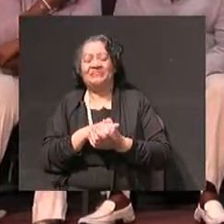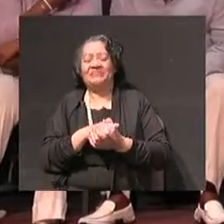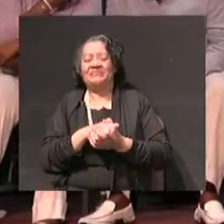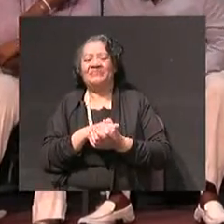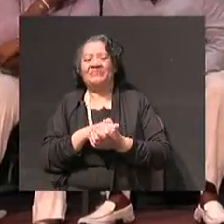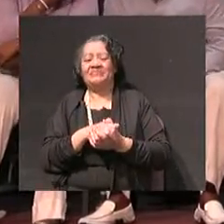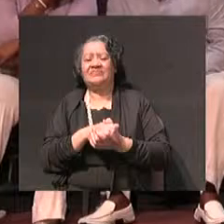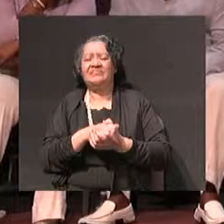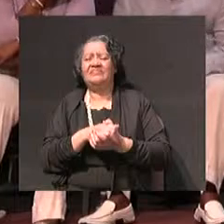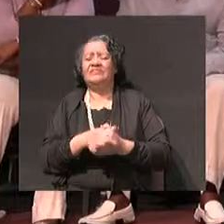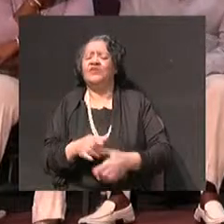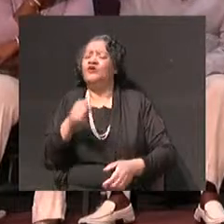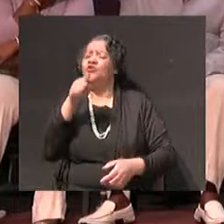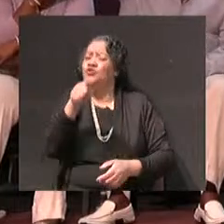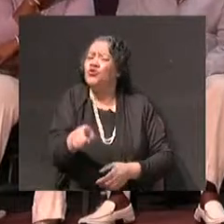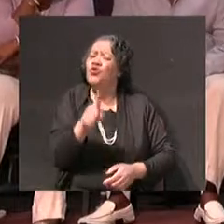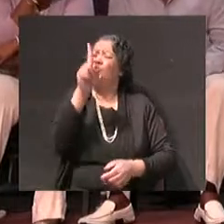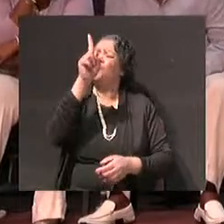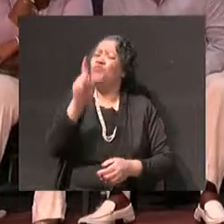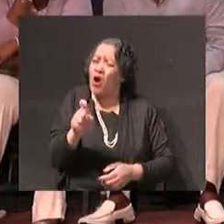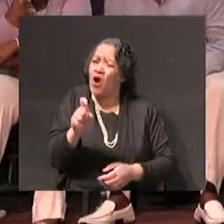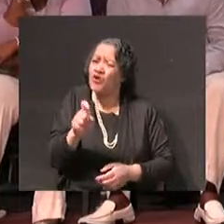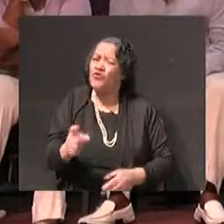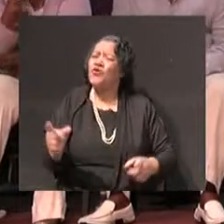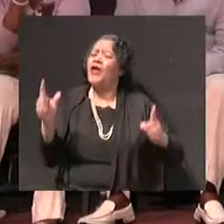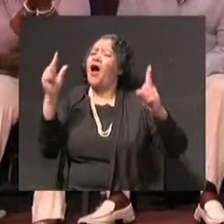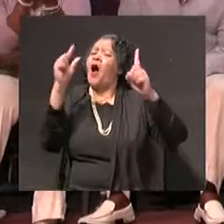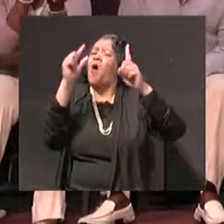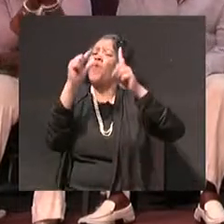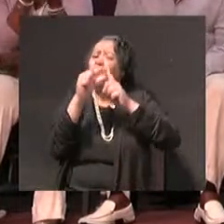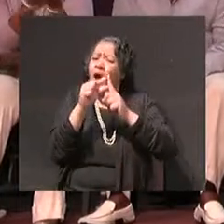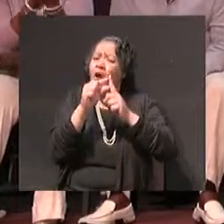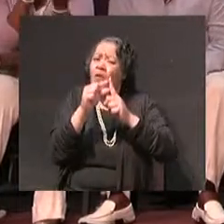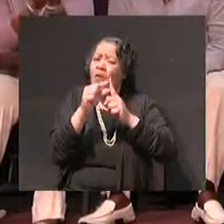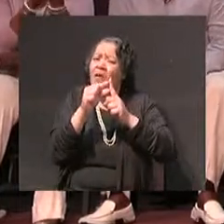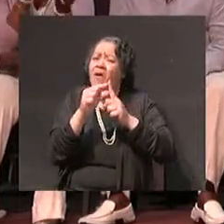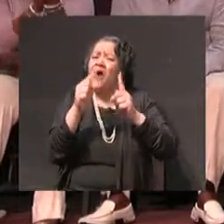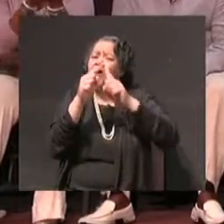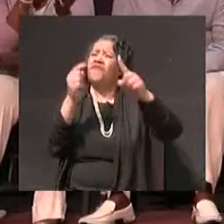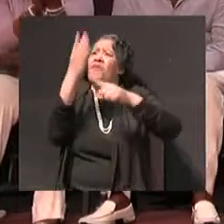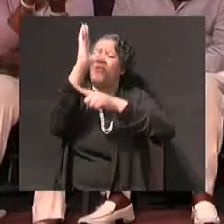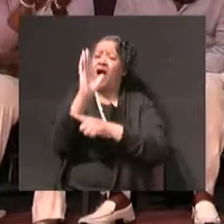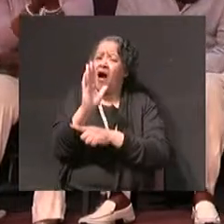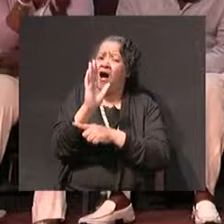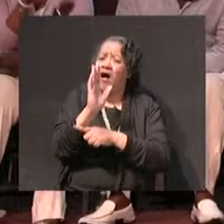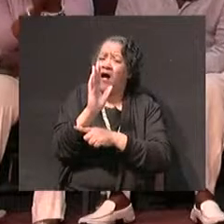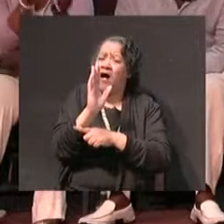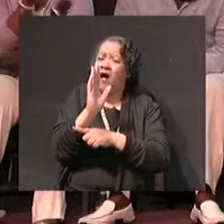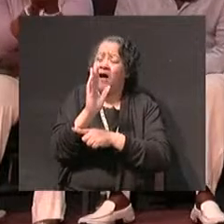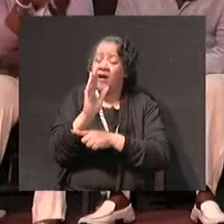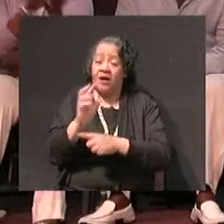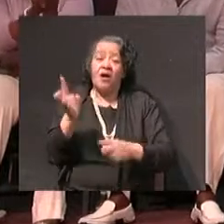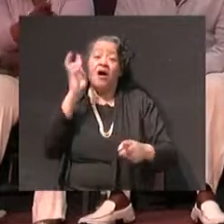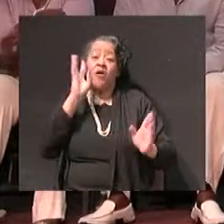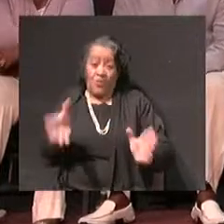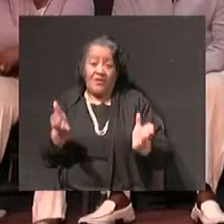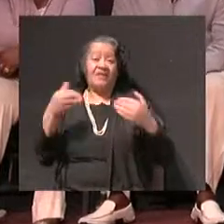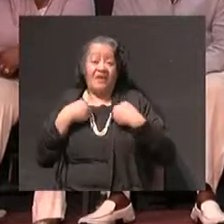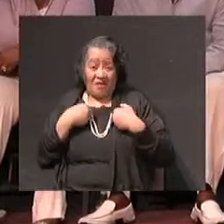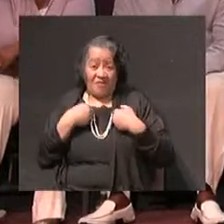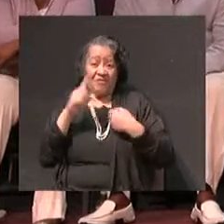You need a word from God. Do I have a witness in